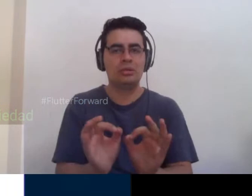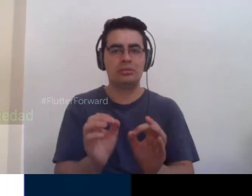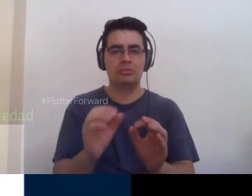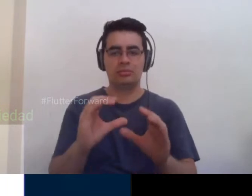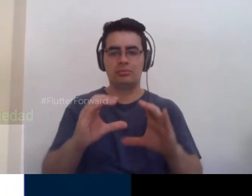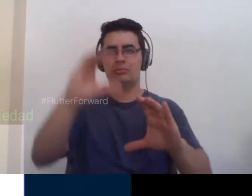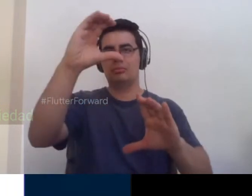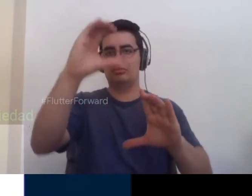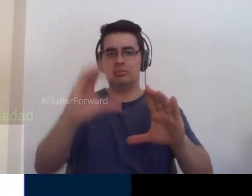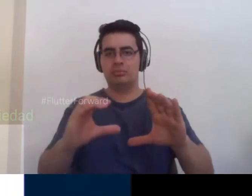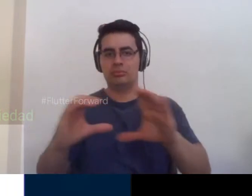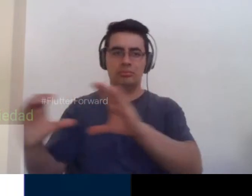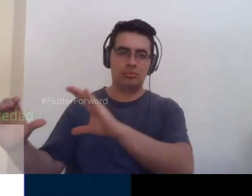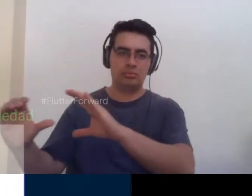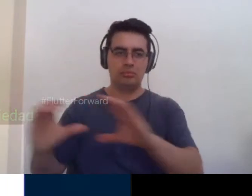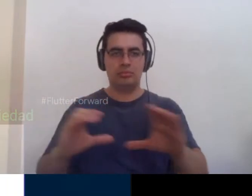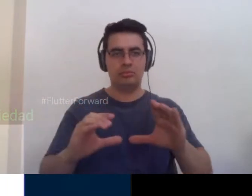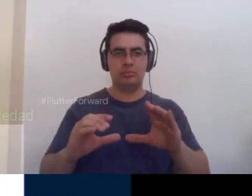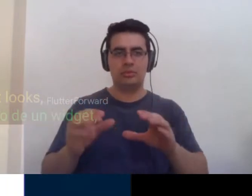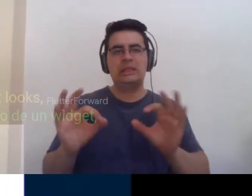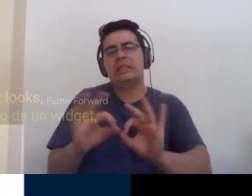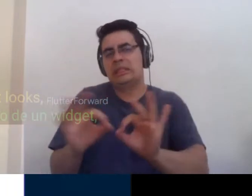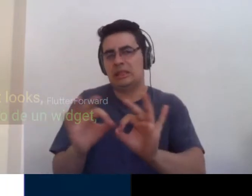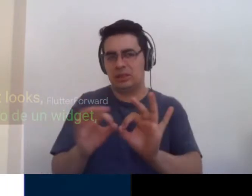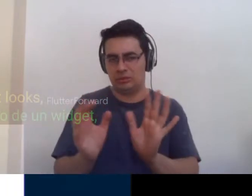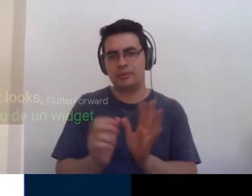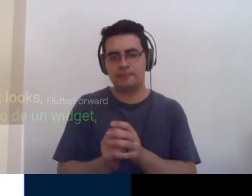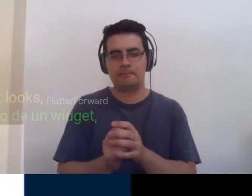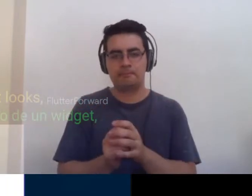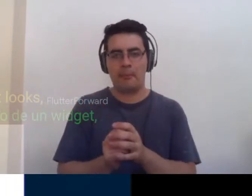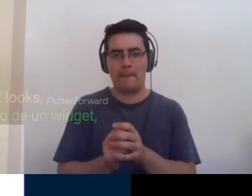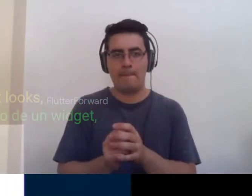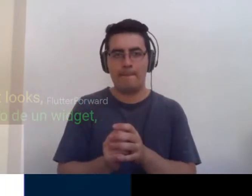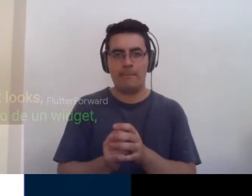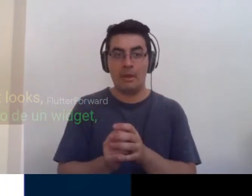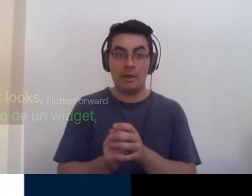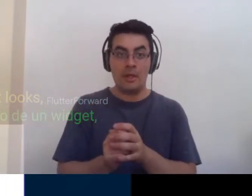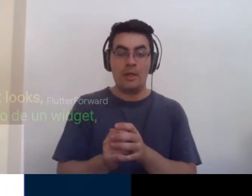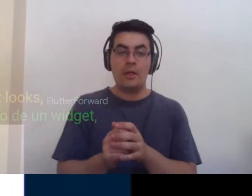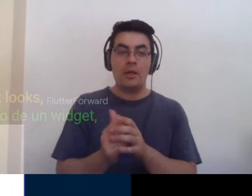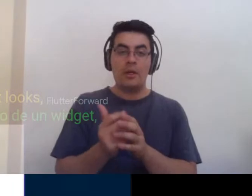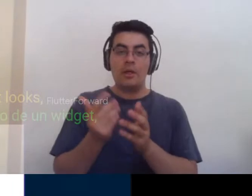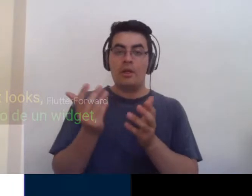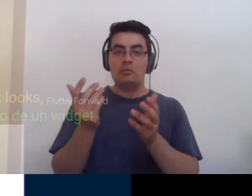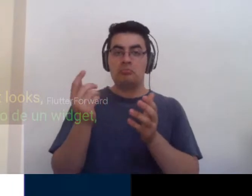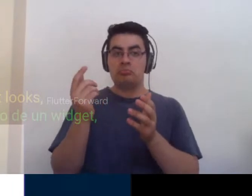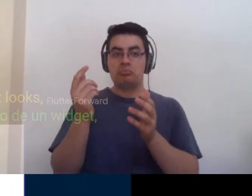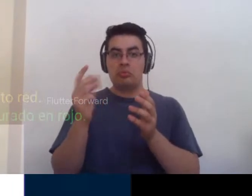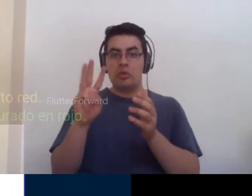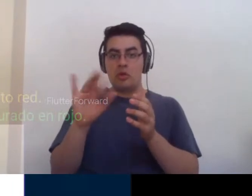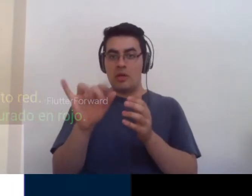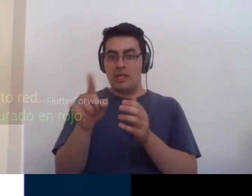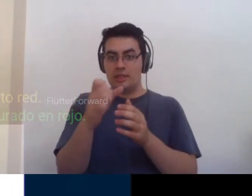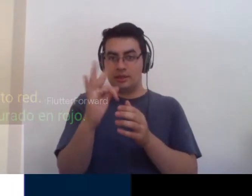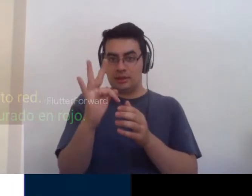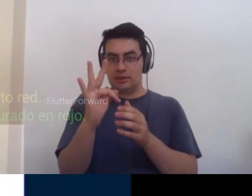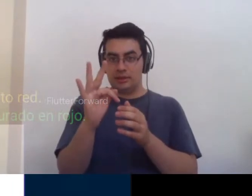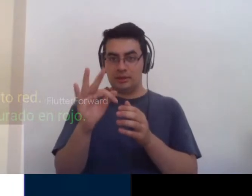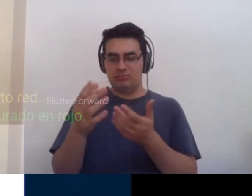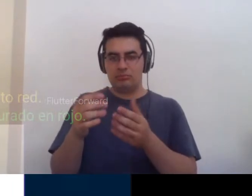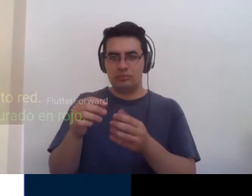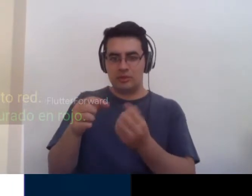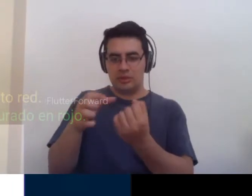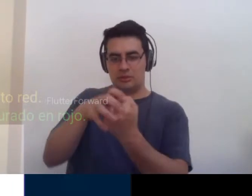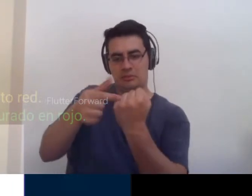Just like regular widgets, we have a variety of parameters we can use to customize how a widget looks, like the color of